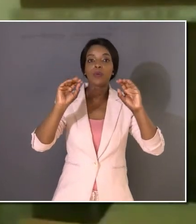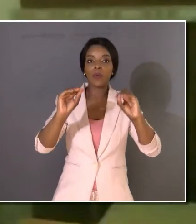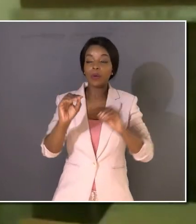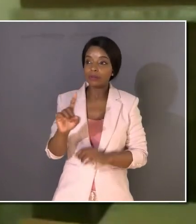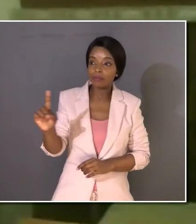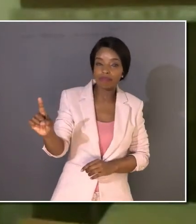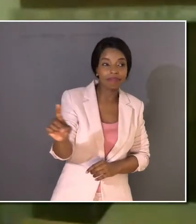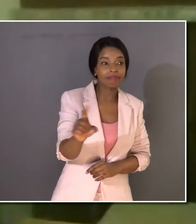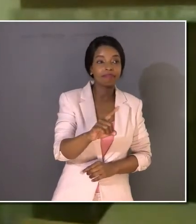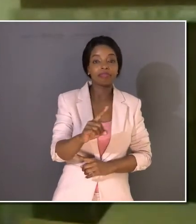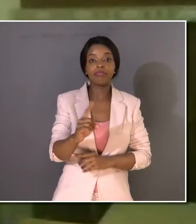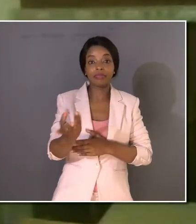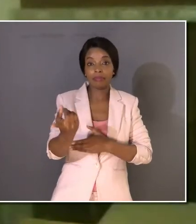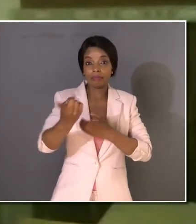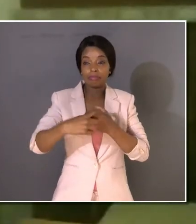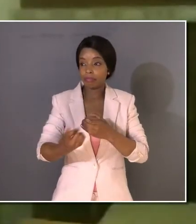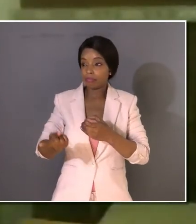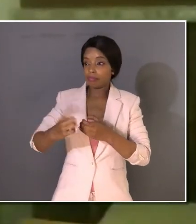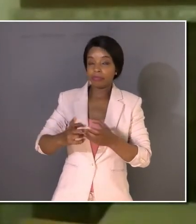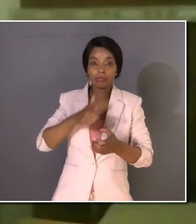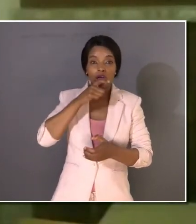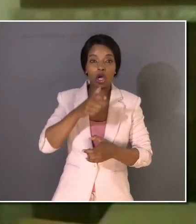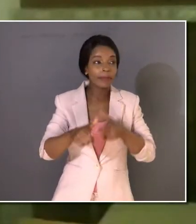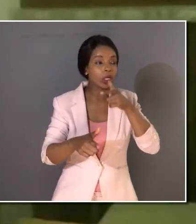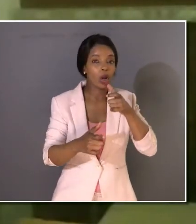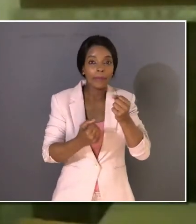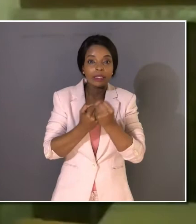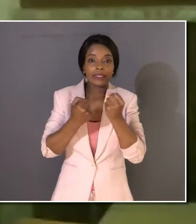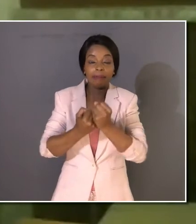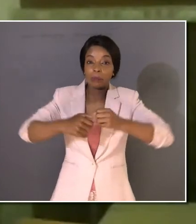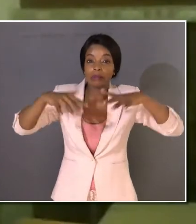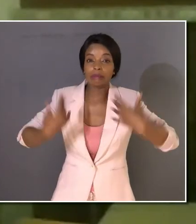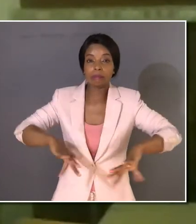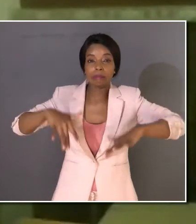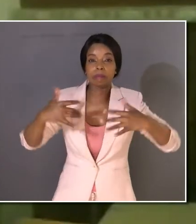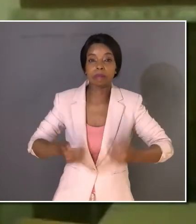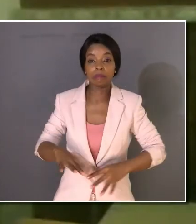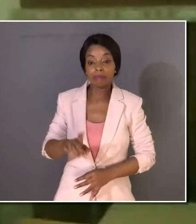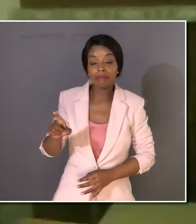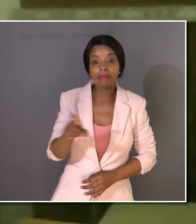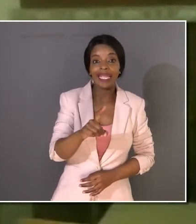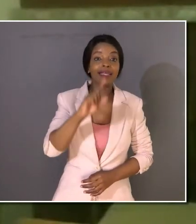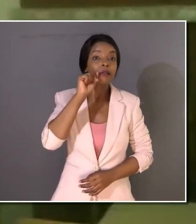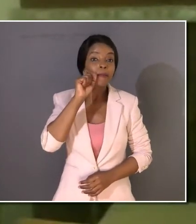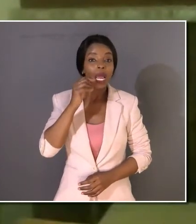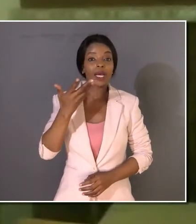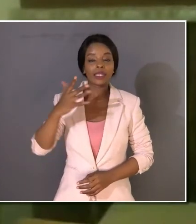and lots of wonderful comments and support for these extraordinary men and women.